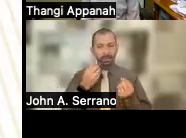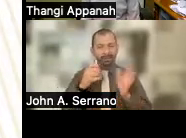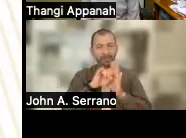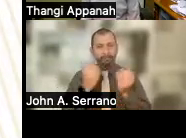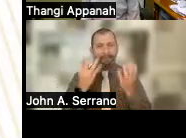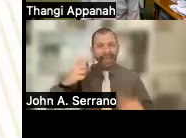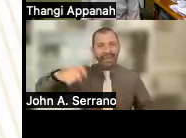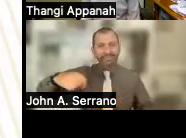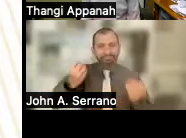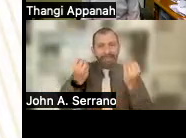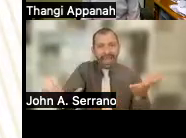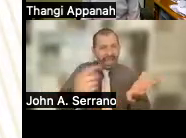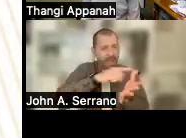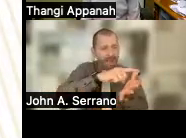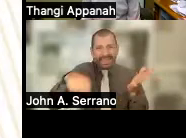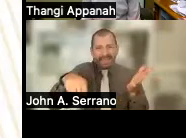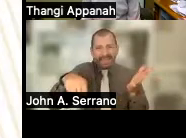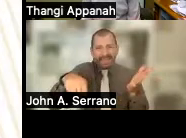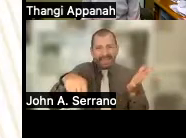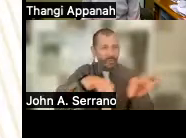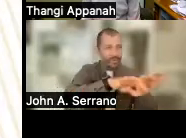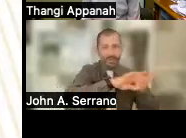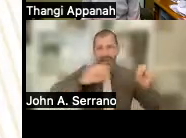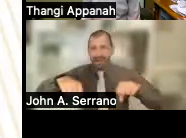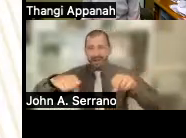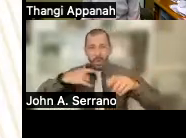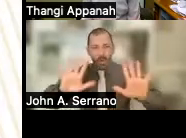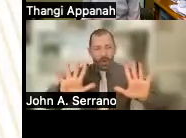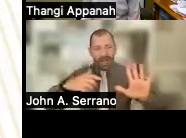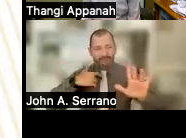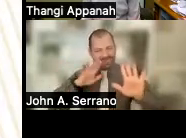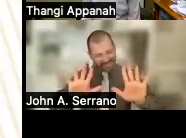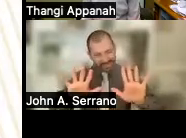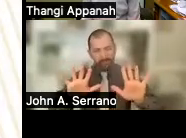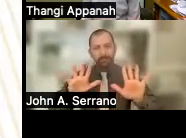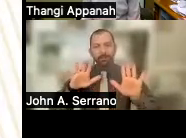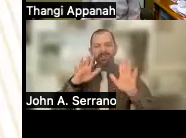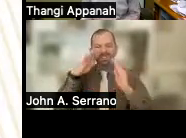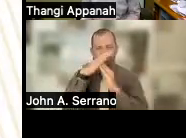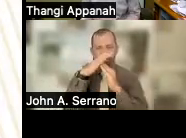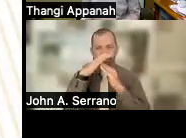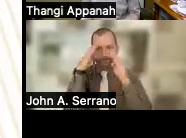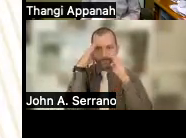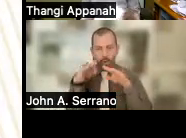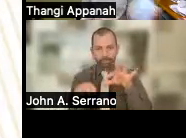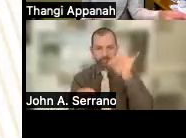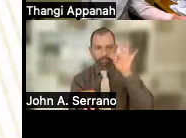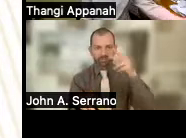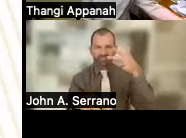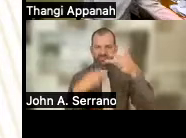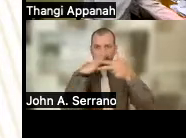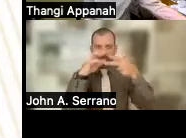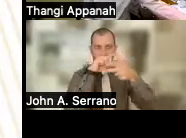time, there were often so many needs, so many things, all of which were important, that we really had